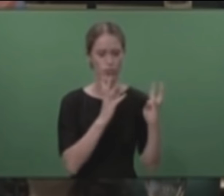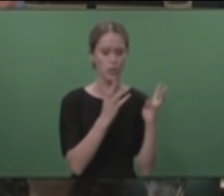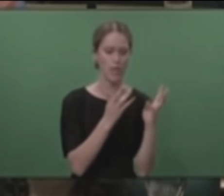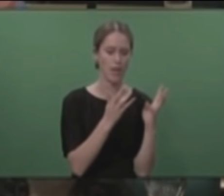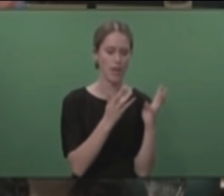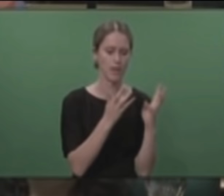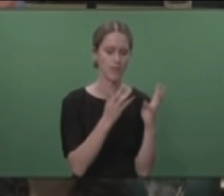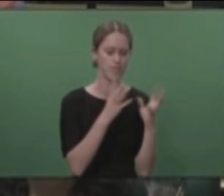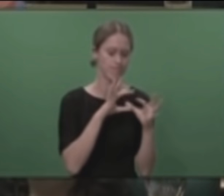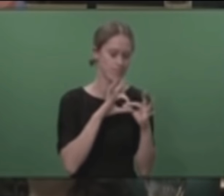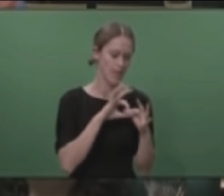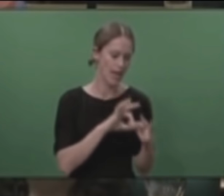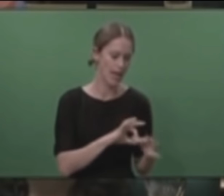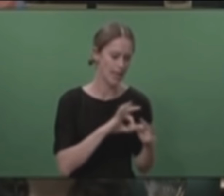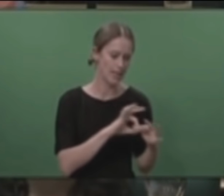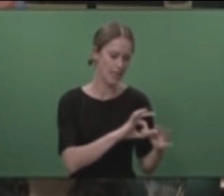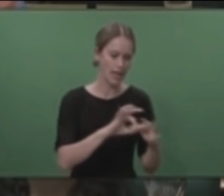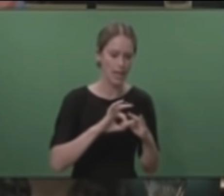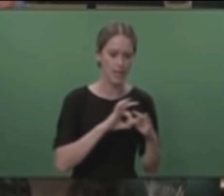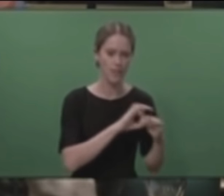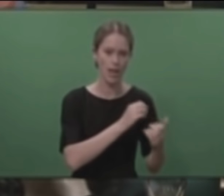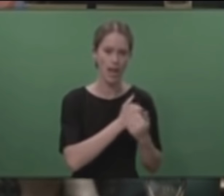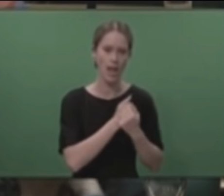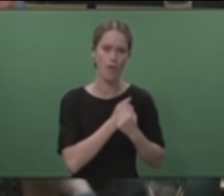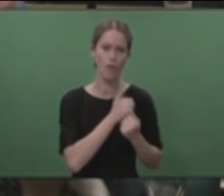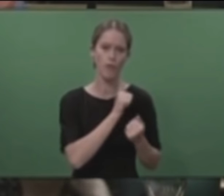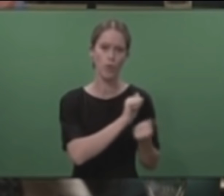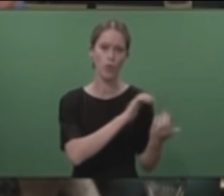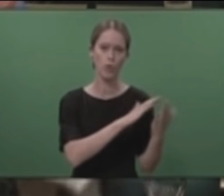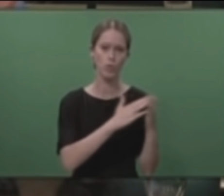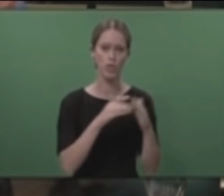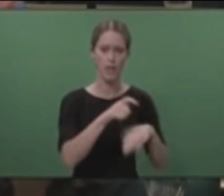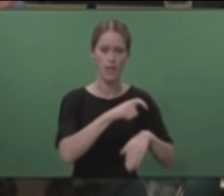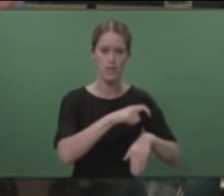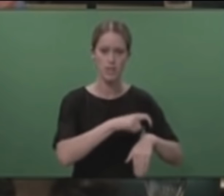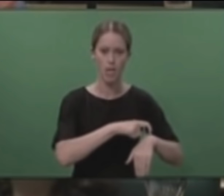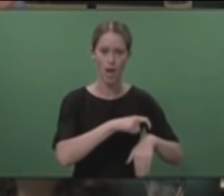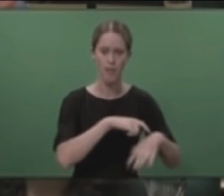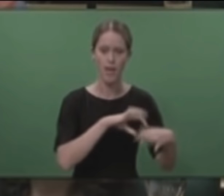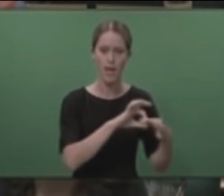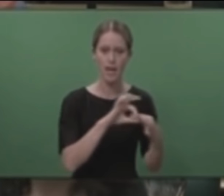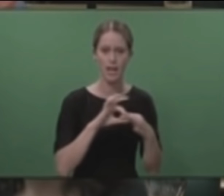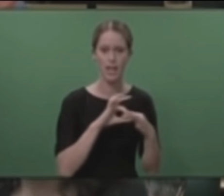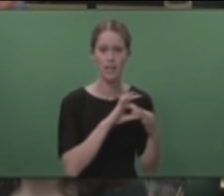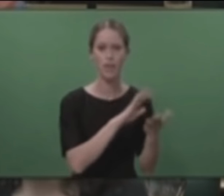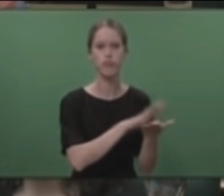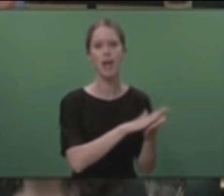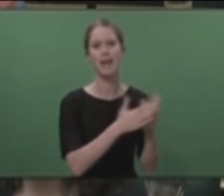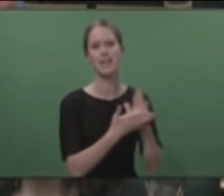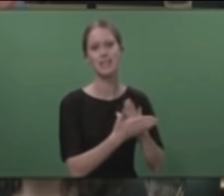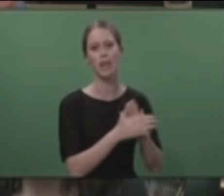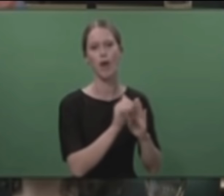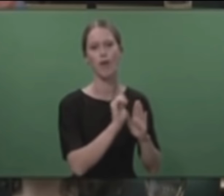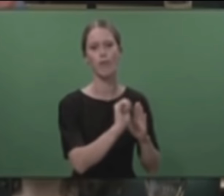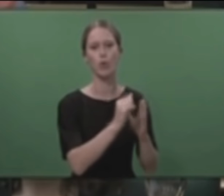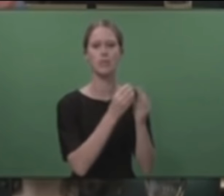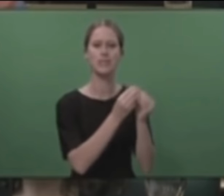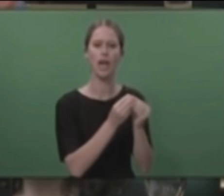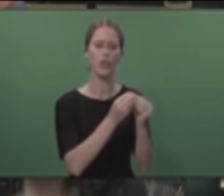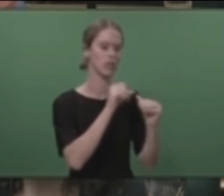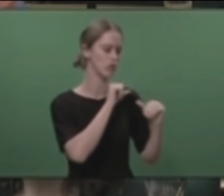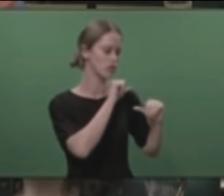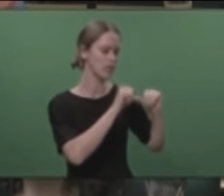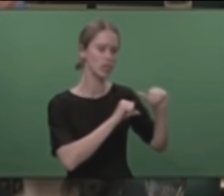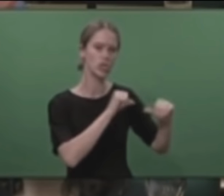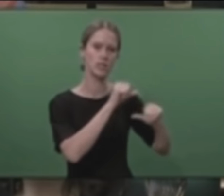were anchored in the collective love of your community, the collective practice of your sacred